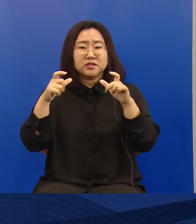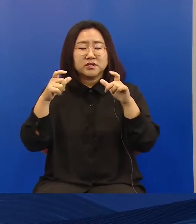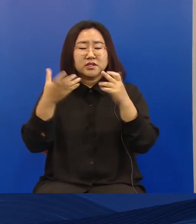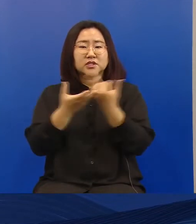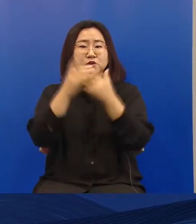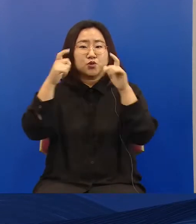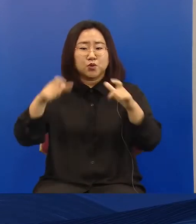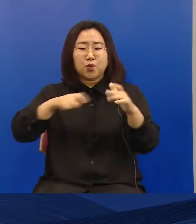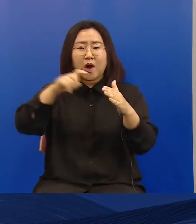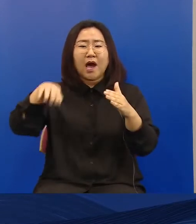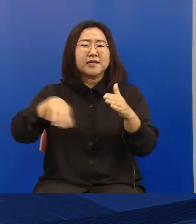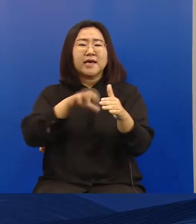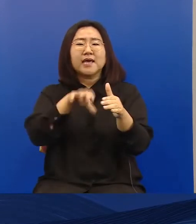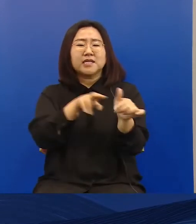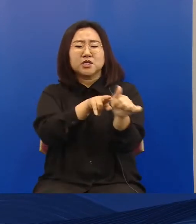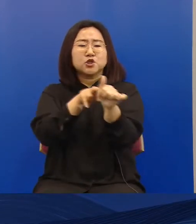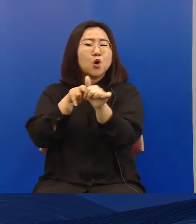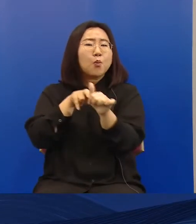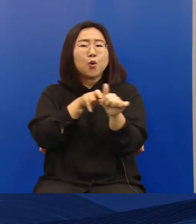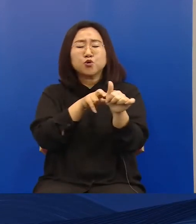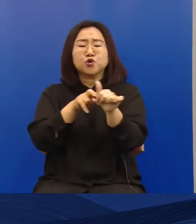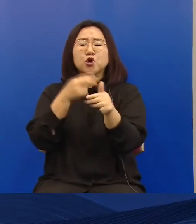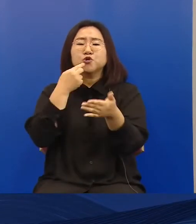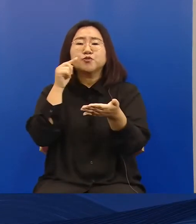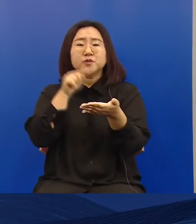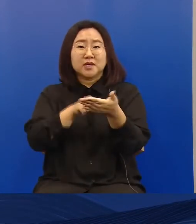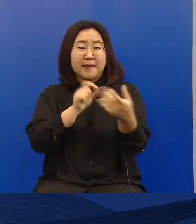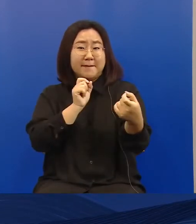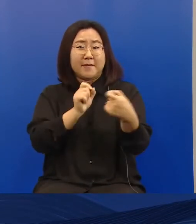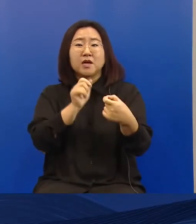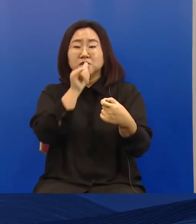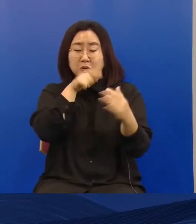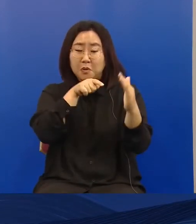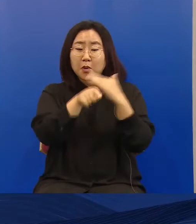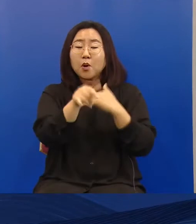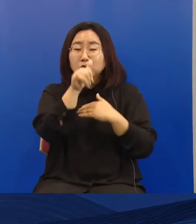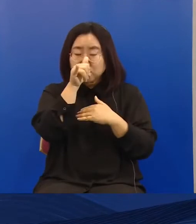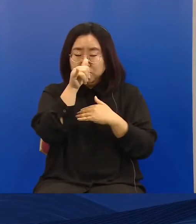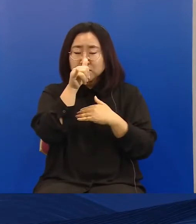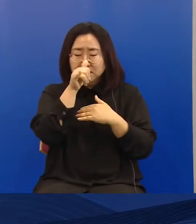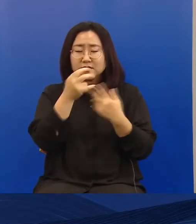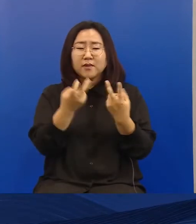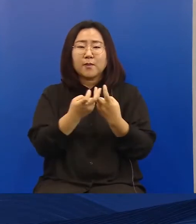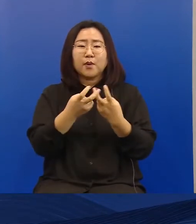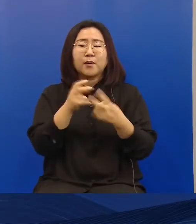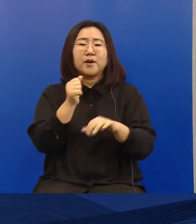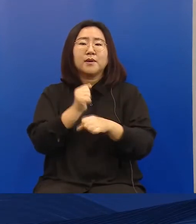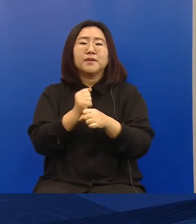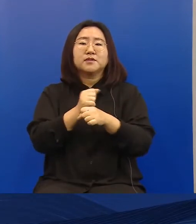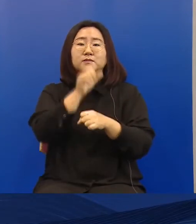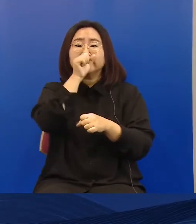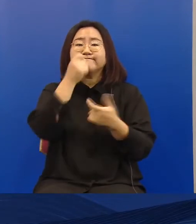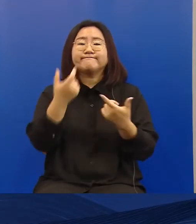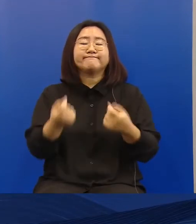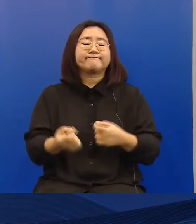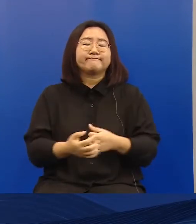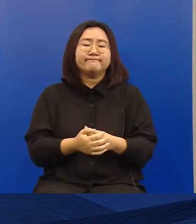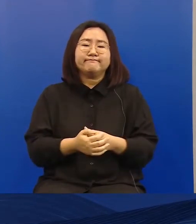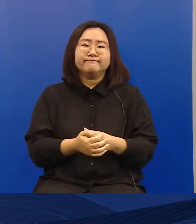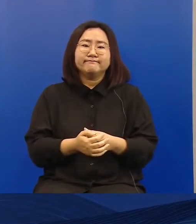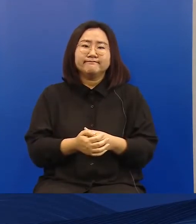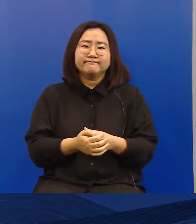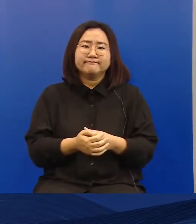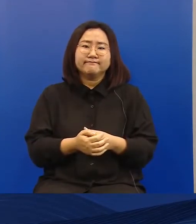community better understand the basic information and provincial policies of